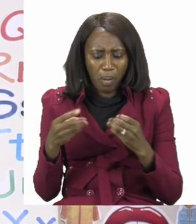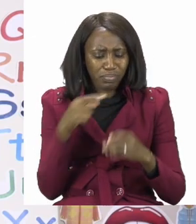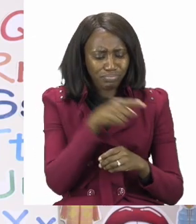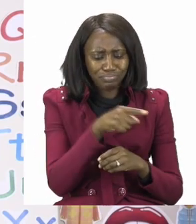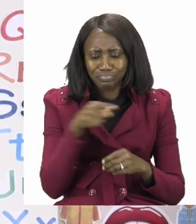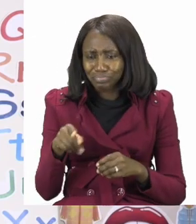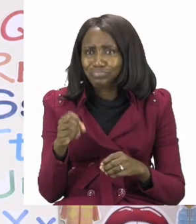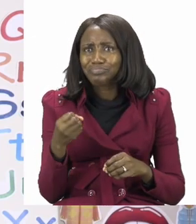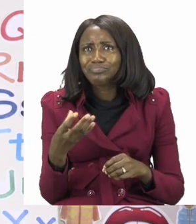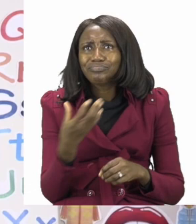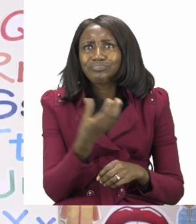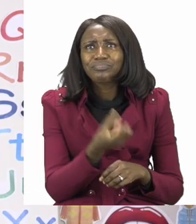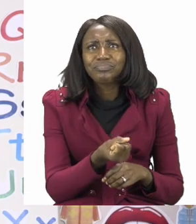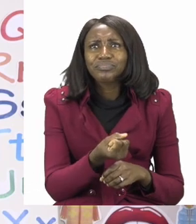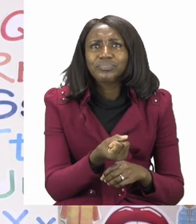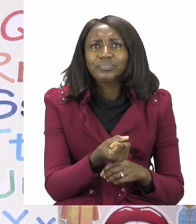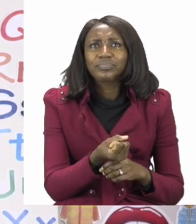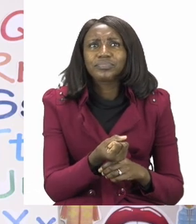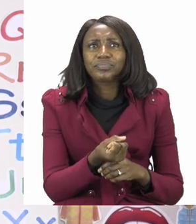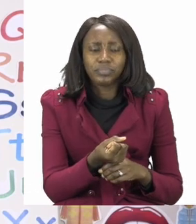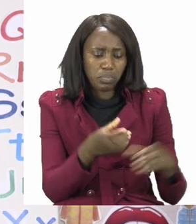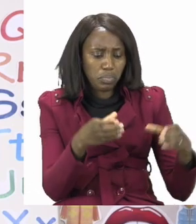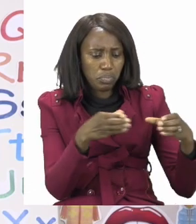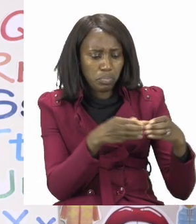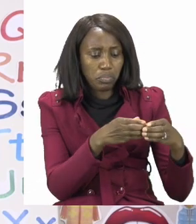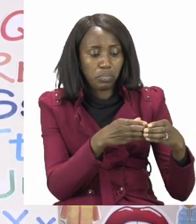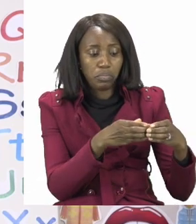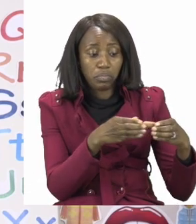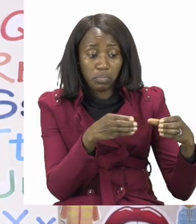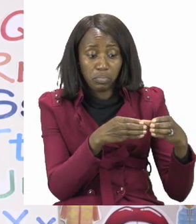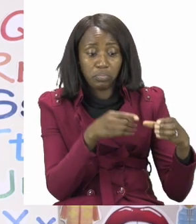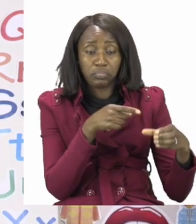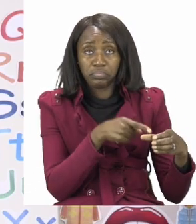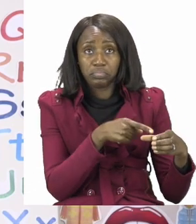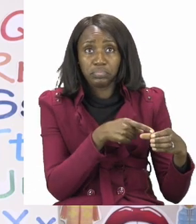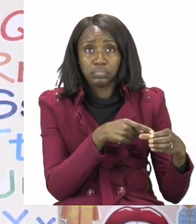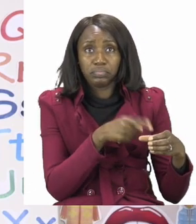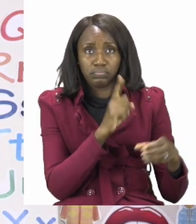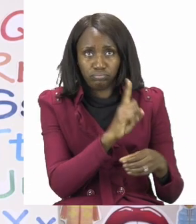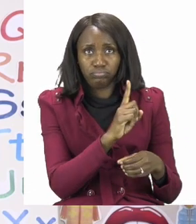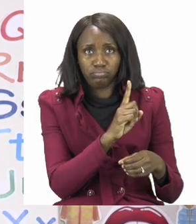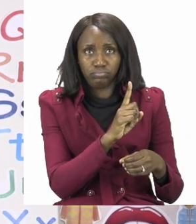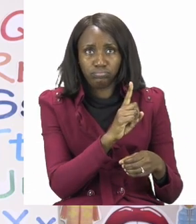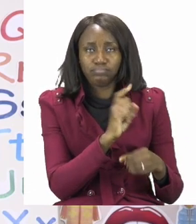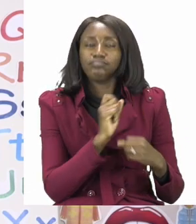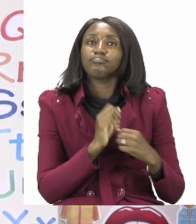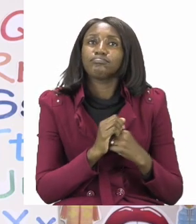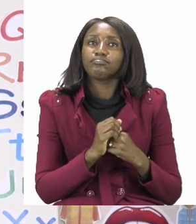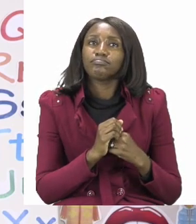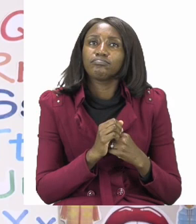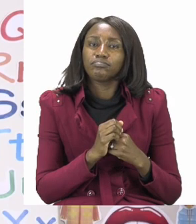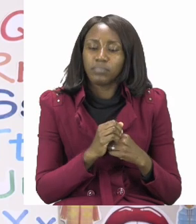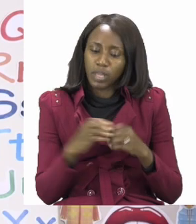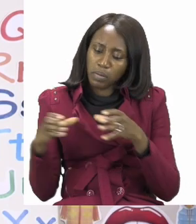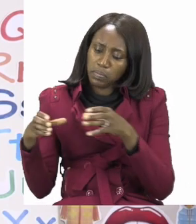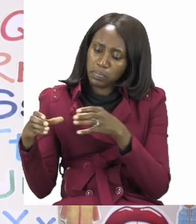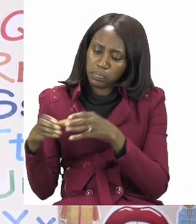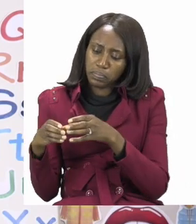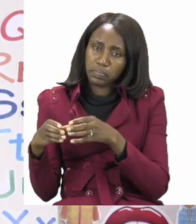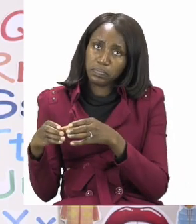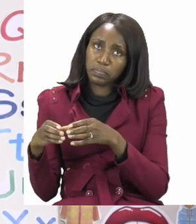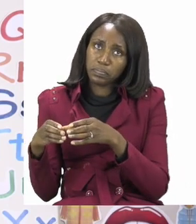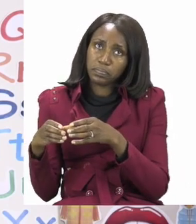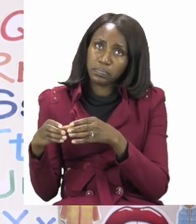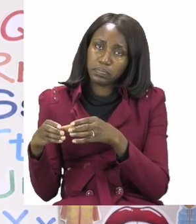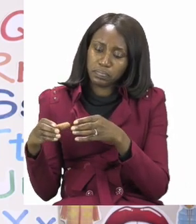how many bananas are in each circle. 1. Circle A has